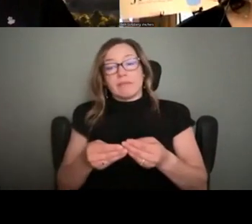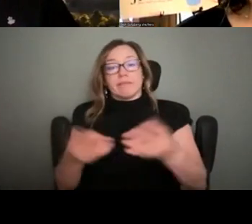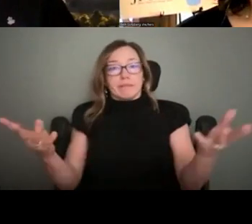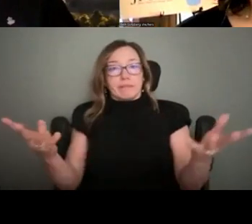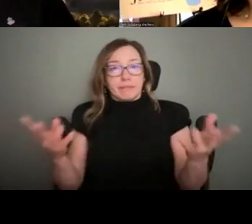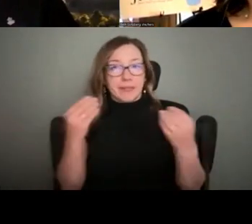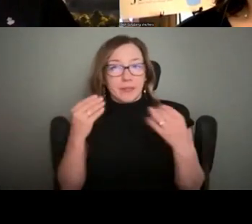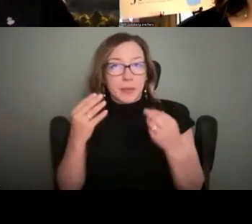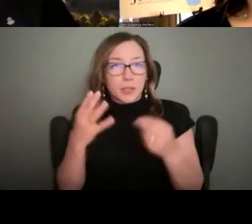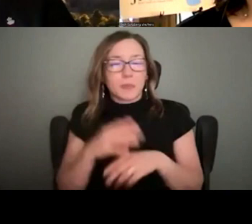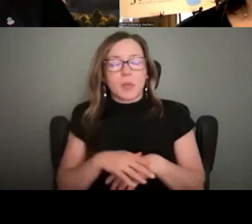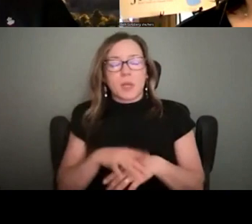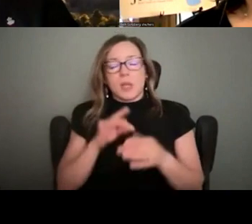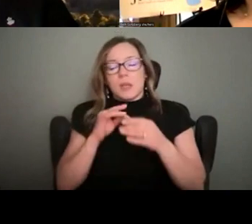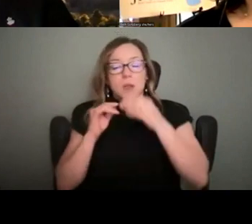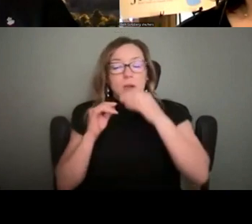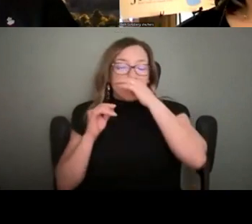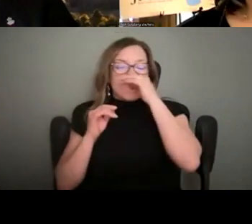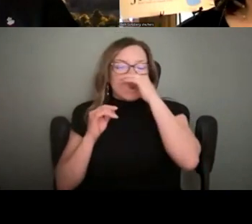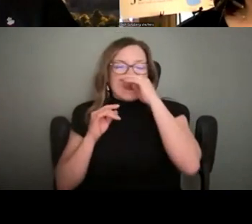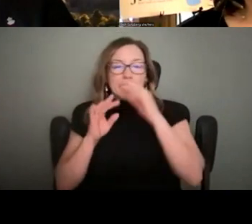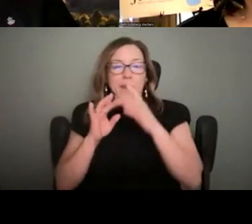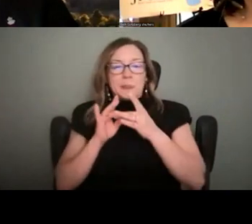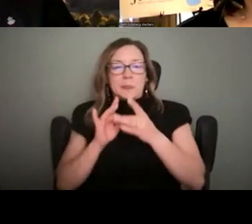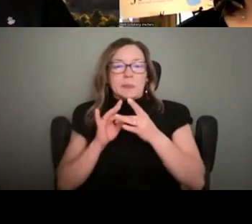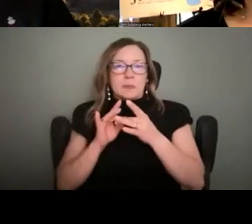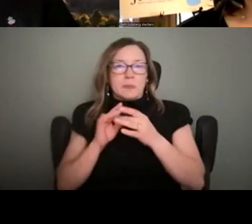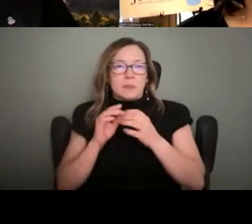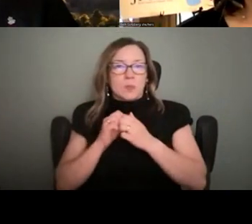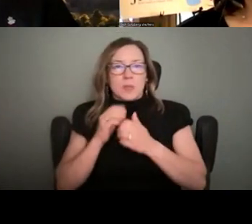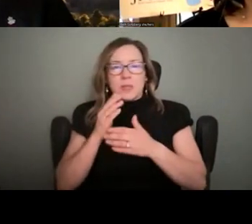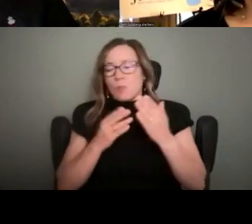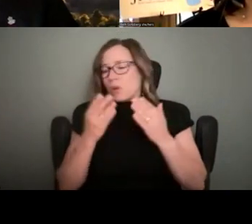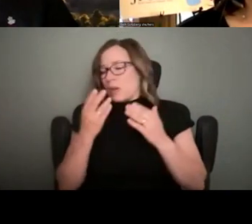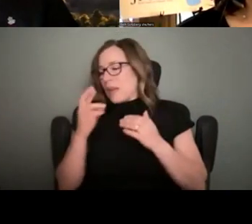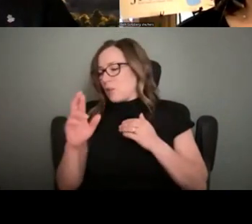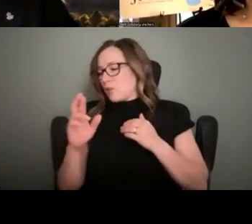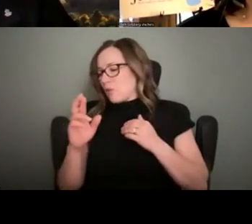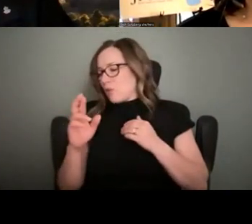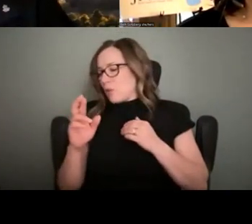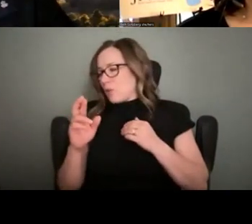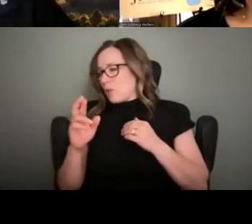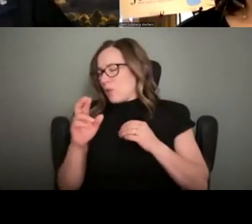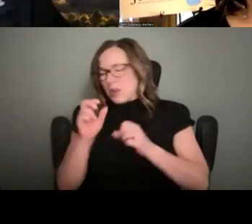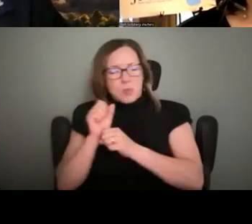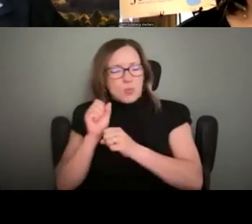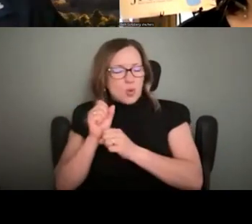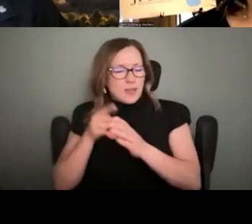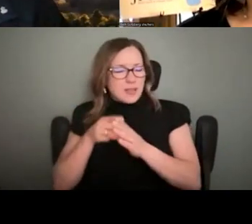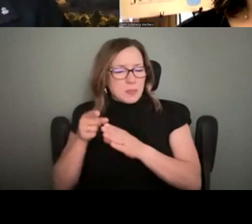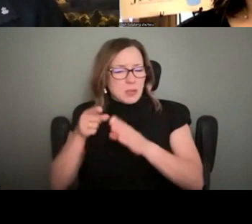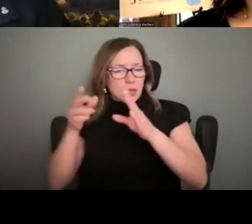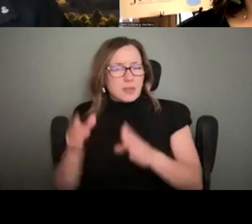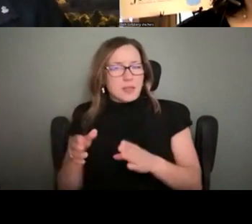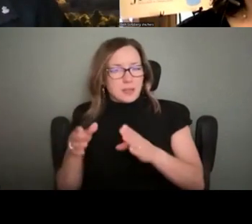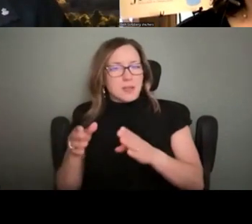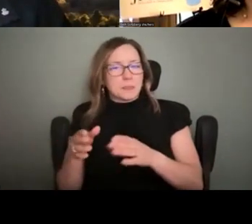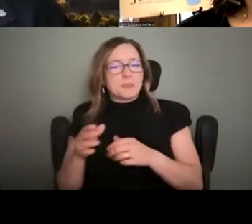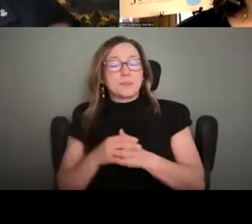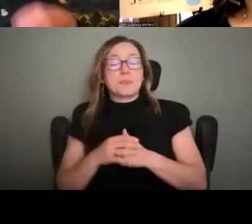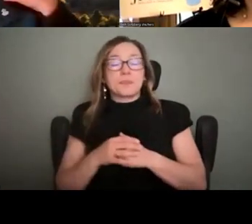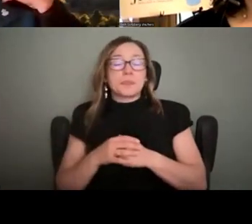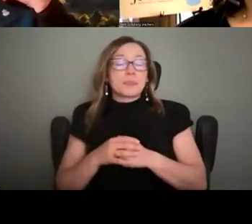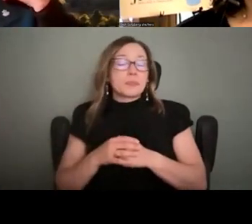We have a relationship with someone in HR, I believe an employee specialist. And so